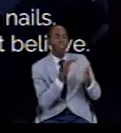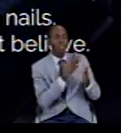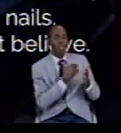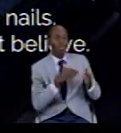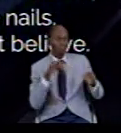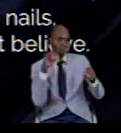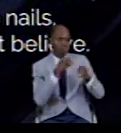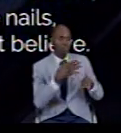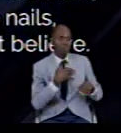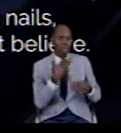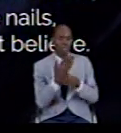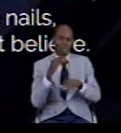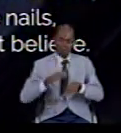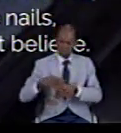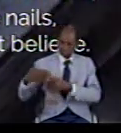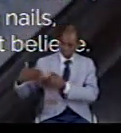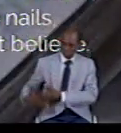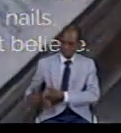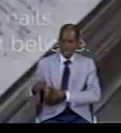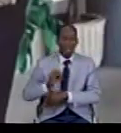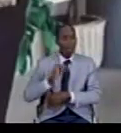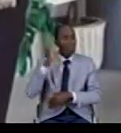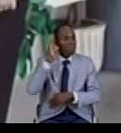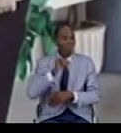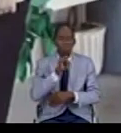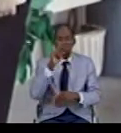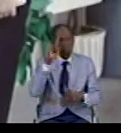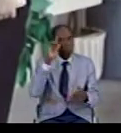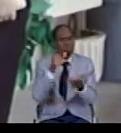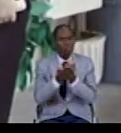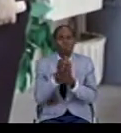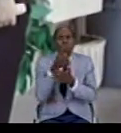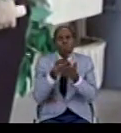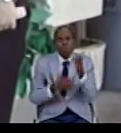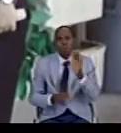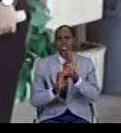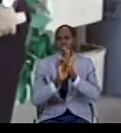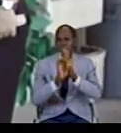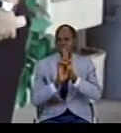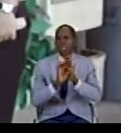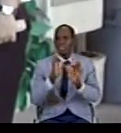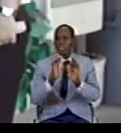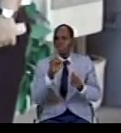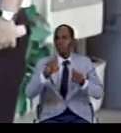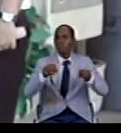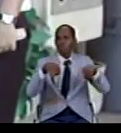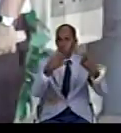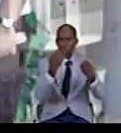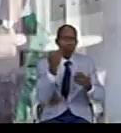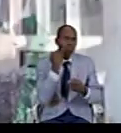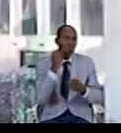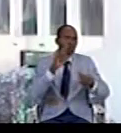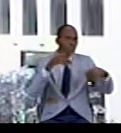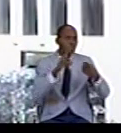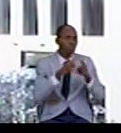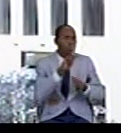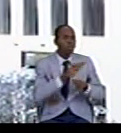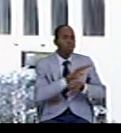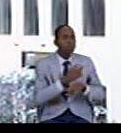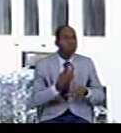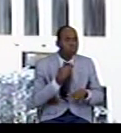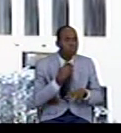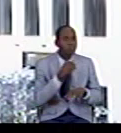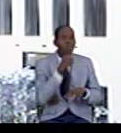hand into his side, I will not believe. What if you go to those new converts and you don't meet them at home, and